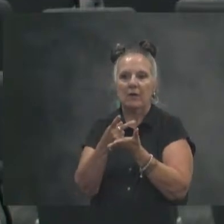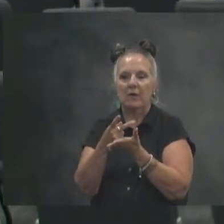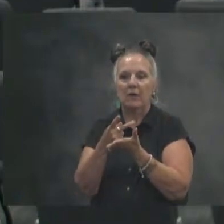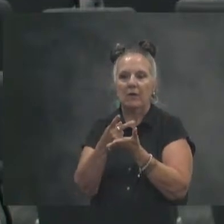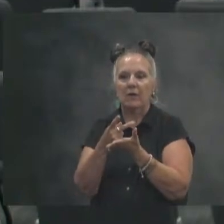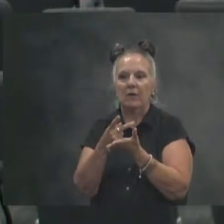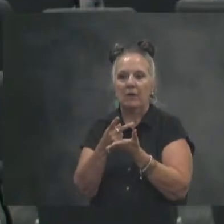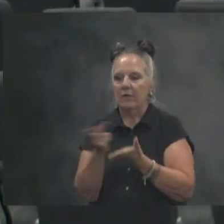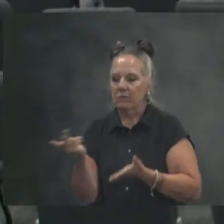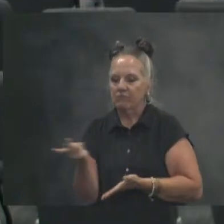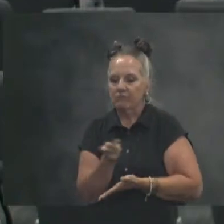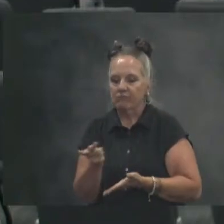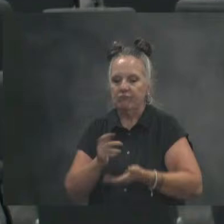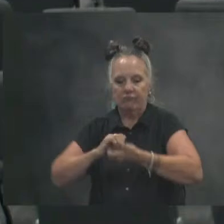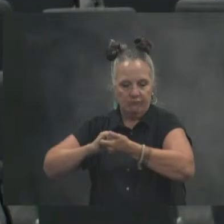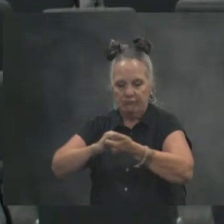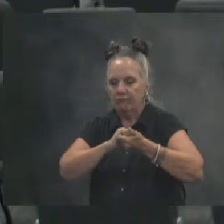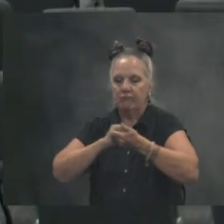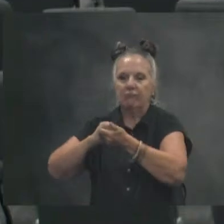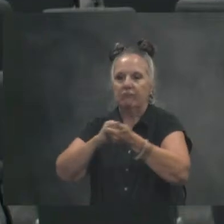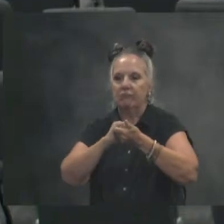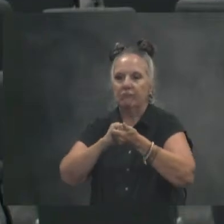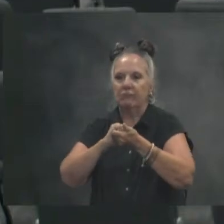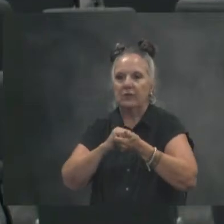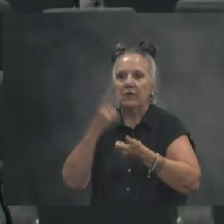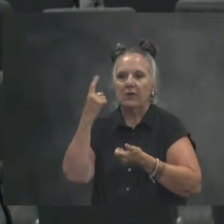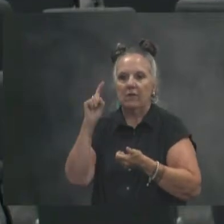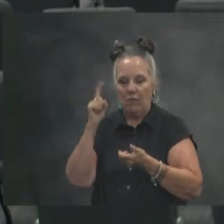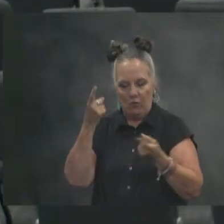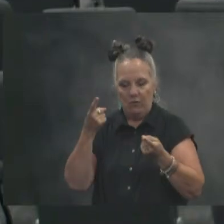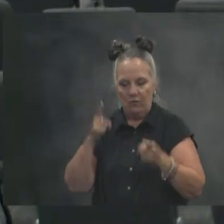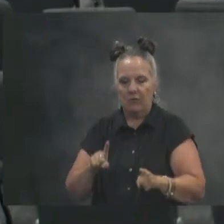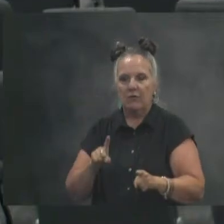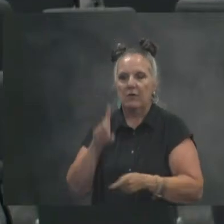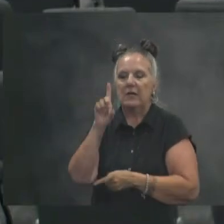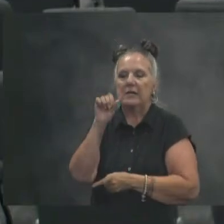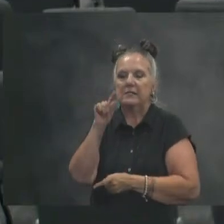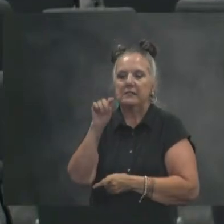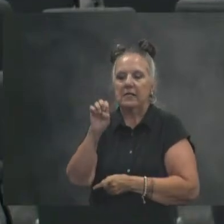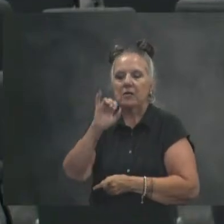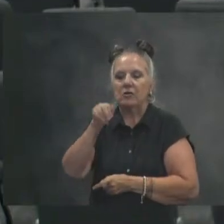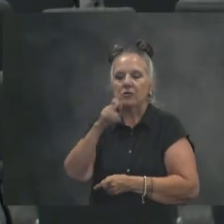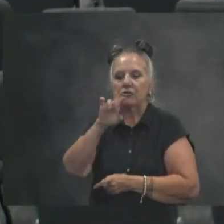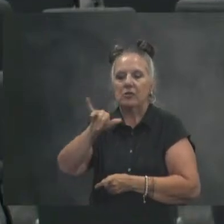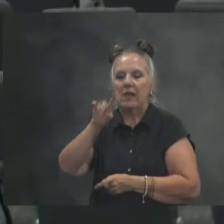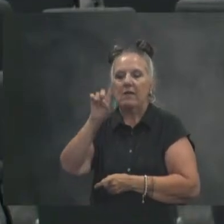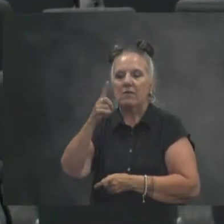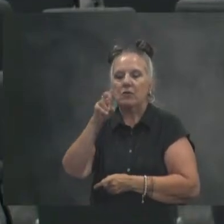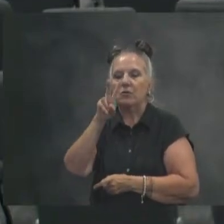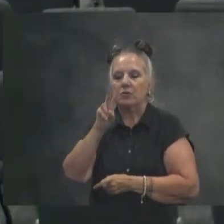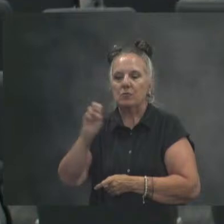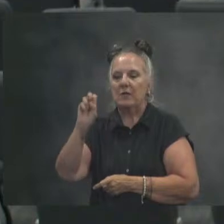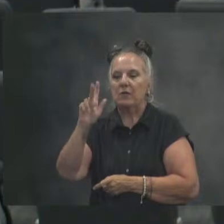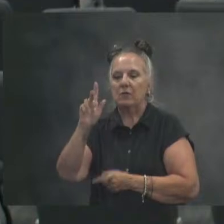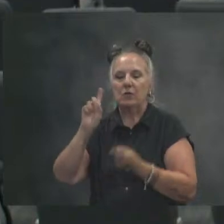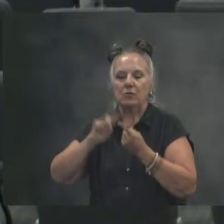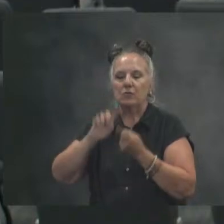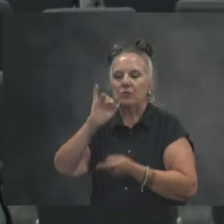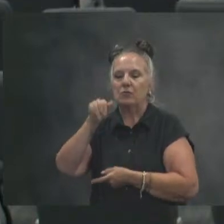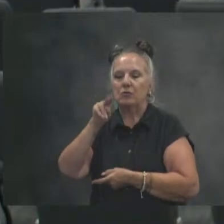County Educational Support Personnel for the negotiated agreement dated July 1st, 2023 to June